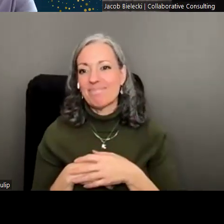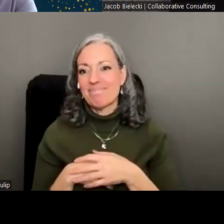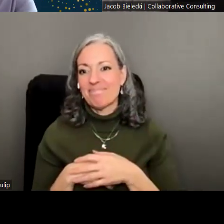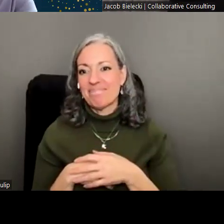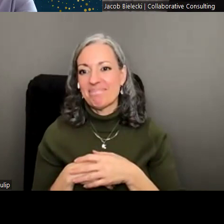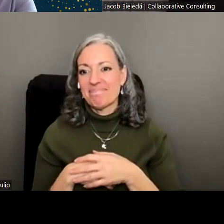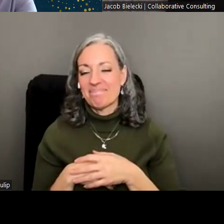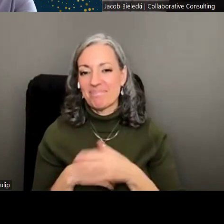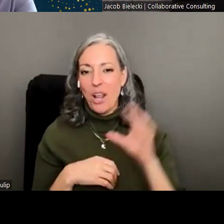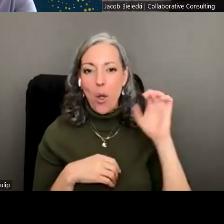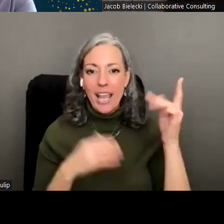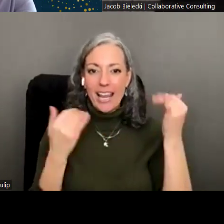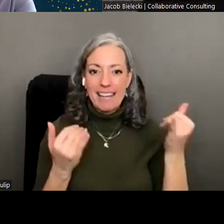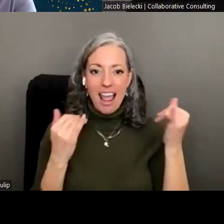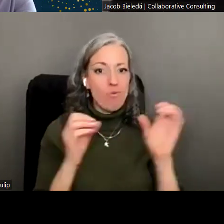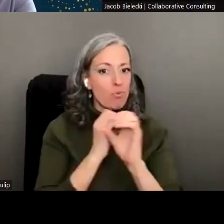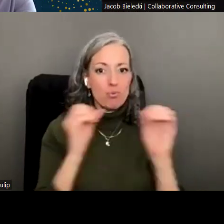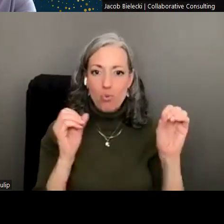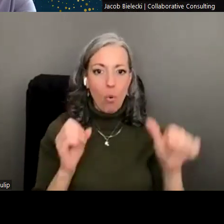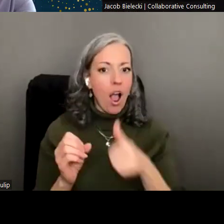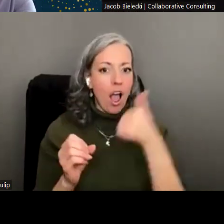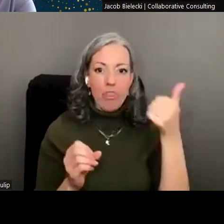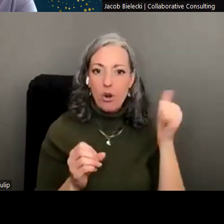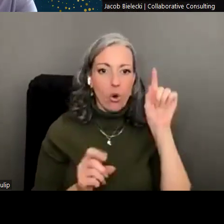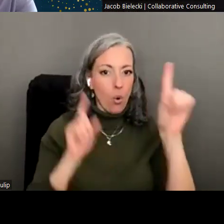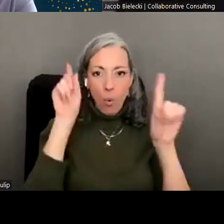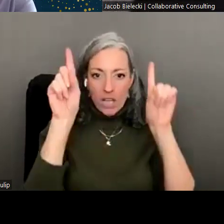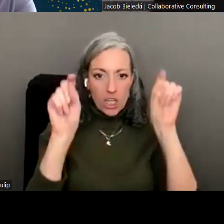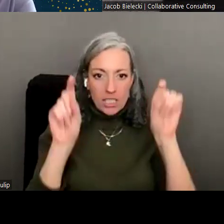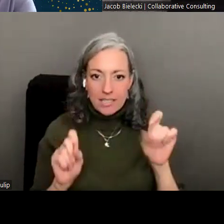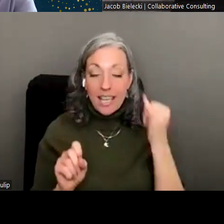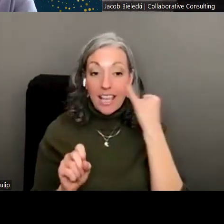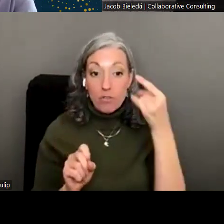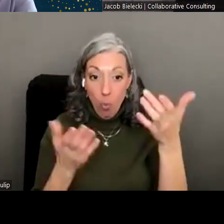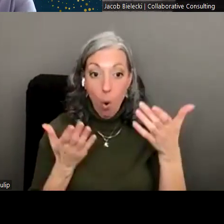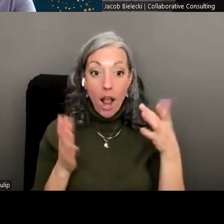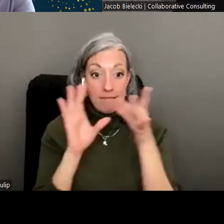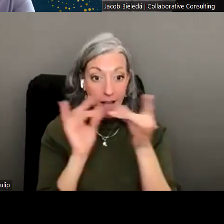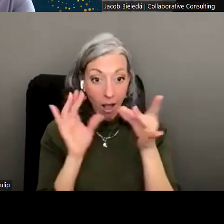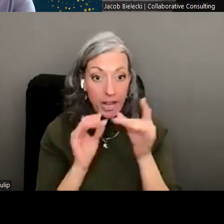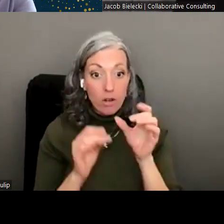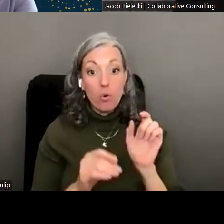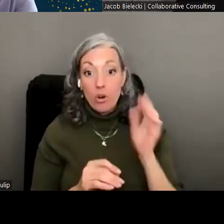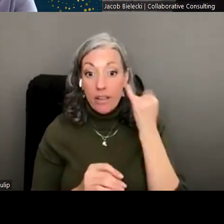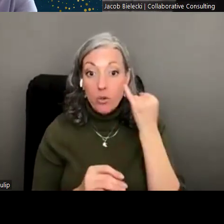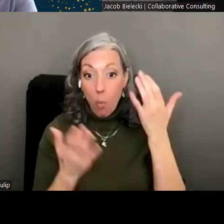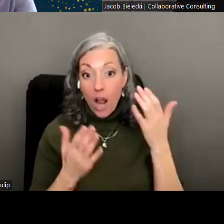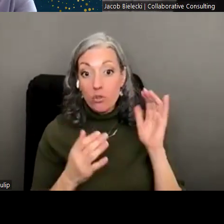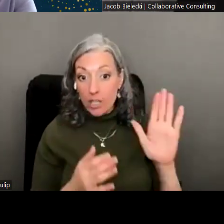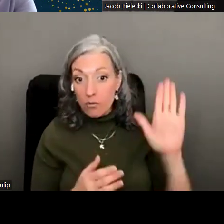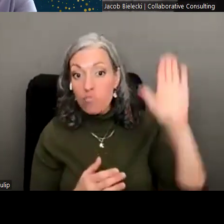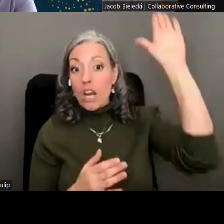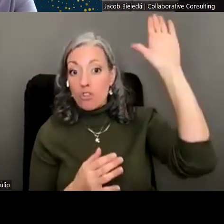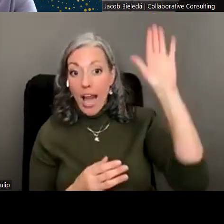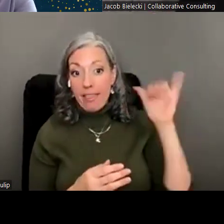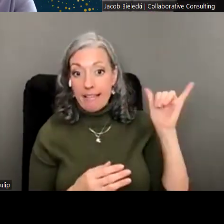All right, right now there's no one in the queue, so if you want to ask a question or make a comment, press the raise hand icon on the